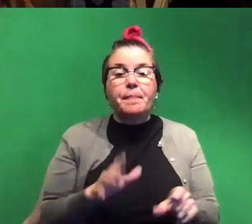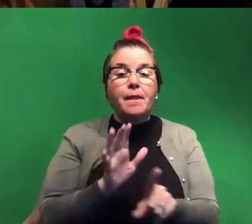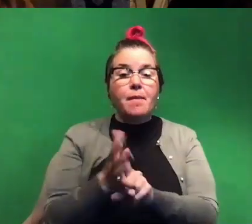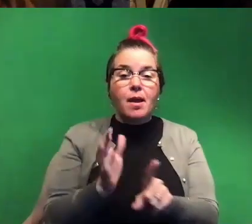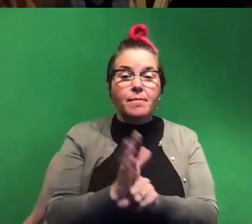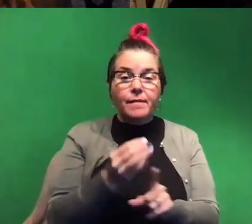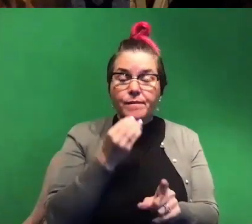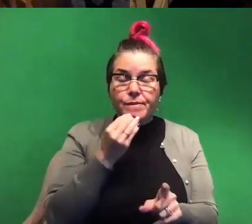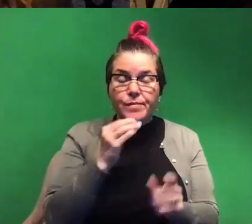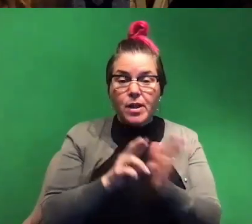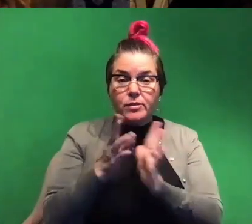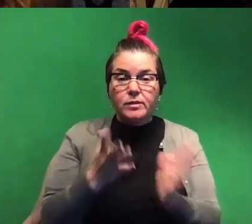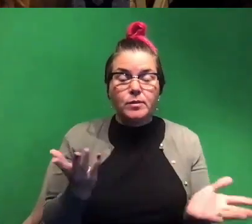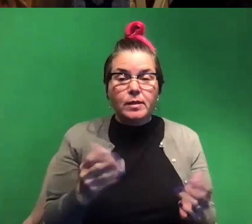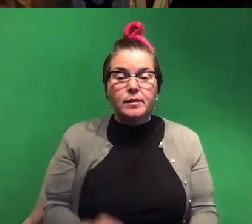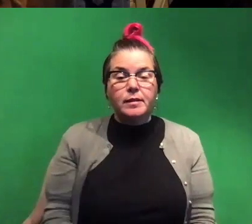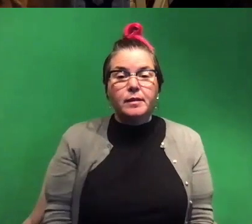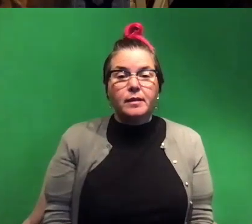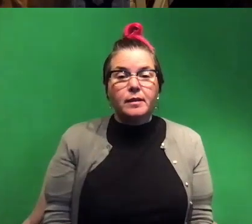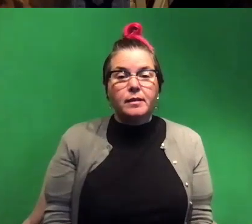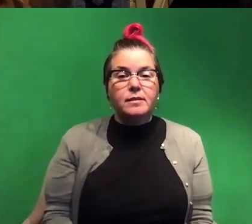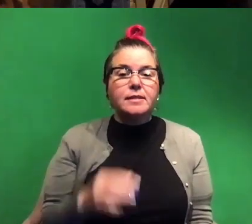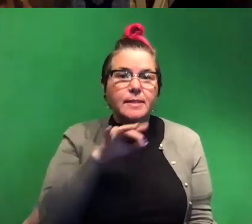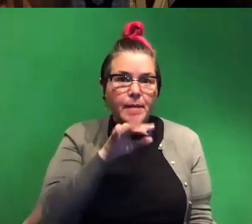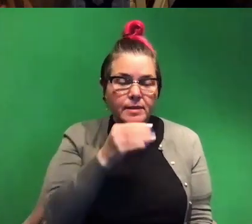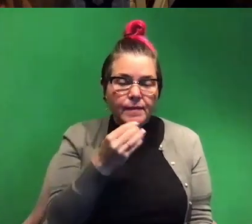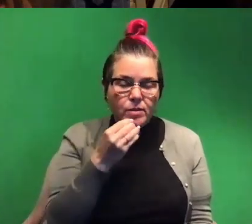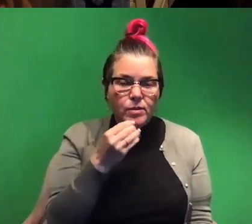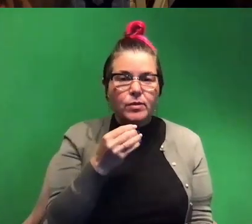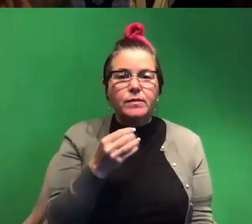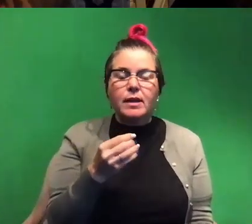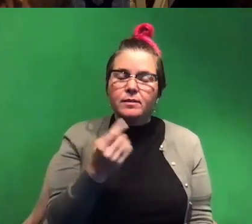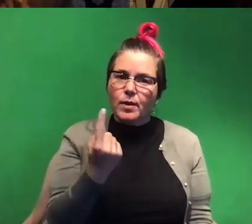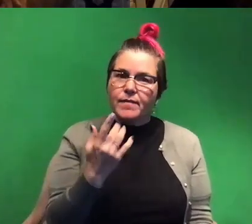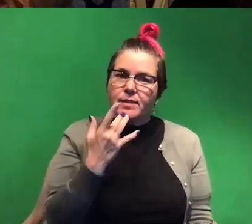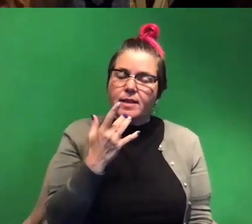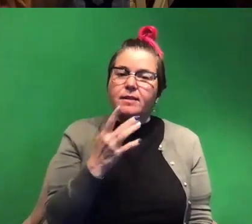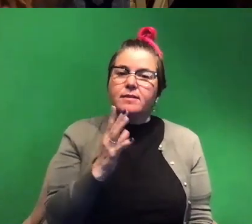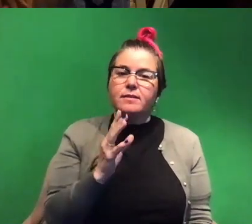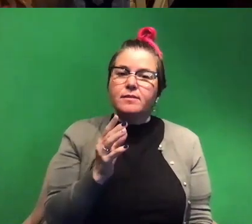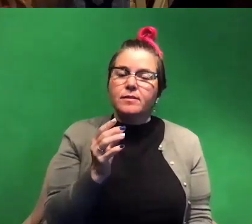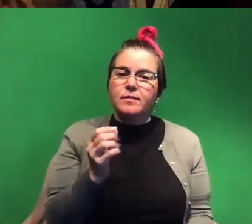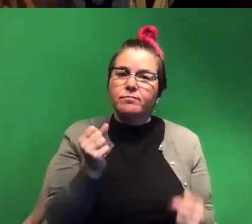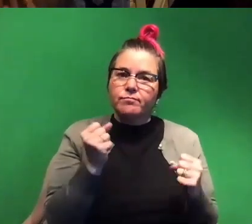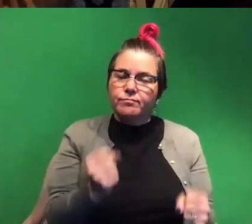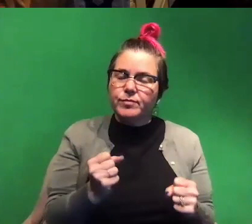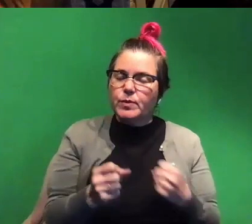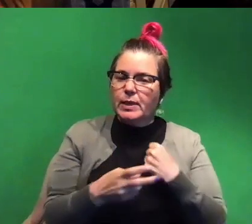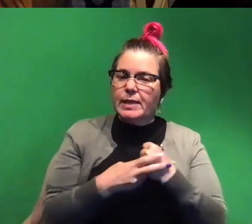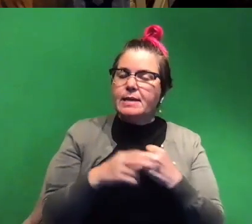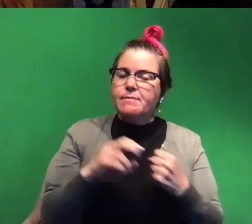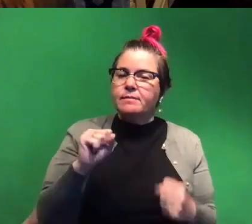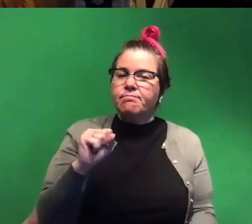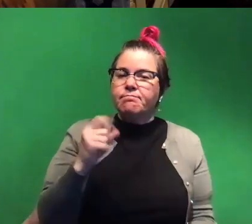with astronauts is actually spicy food. That's one of the tastes that you retain pretty well in space.